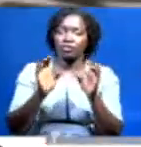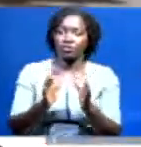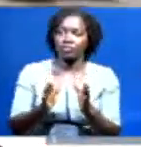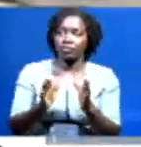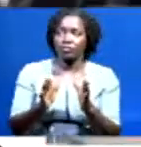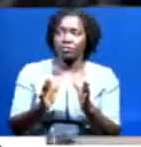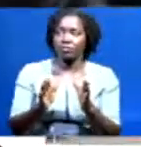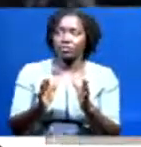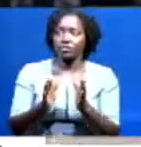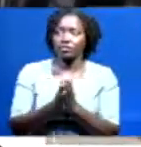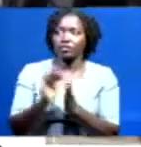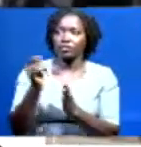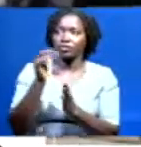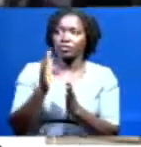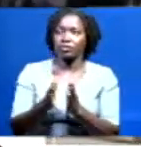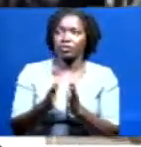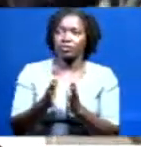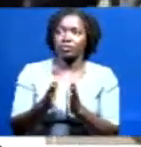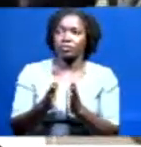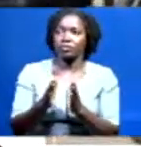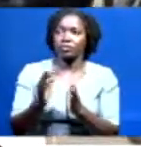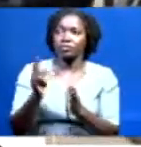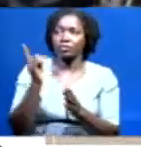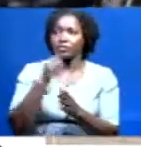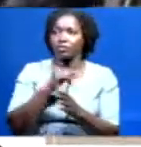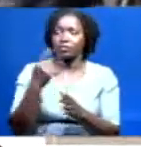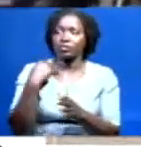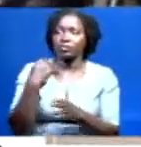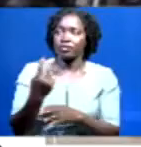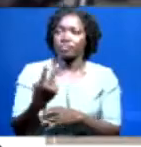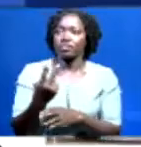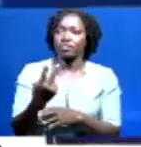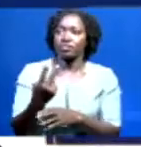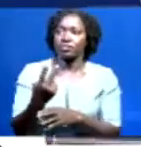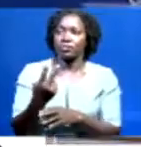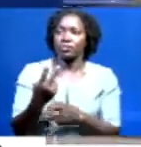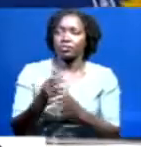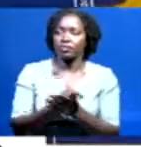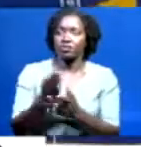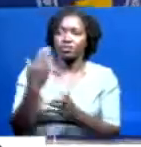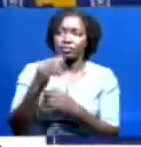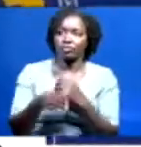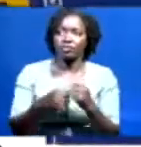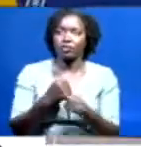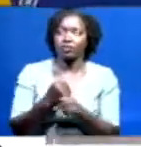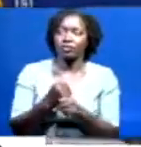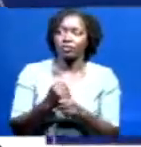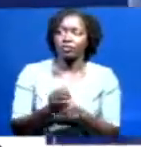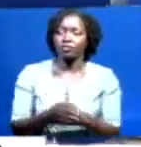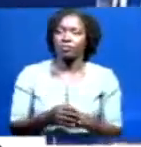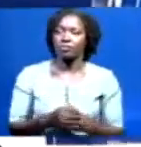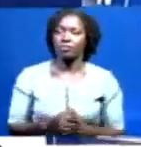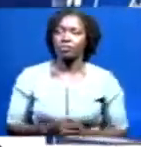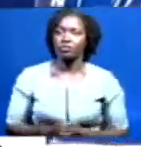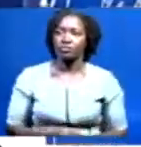and Kenya's Mary Ngugi, who finished second and third respectively in Boston last year. For Sunday Express, I am Nora Mungi.